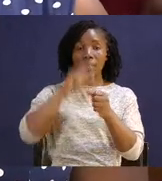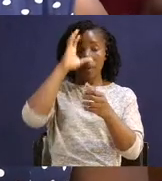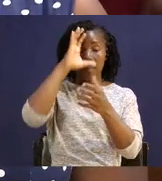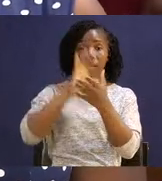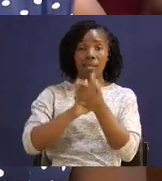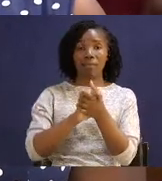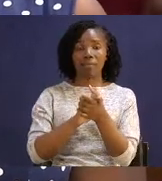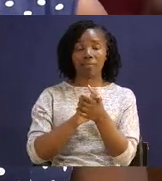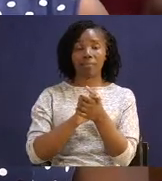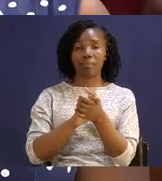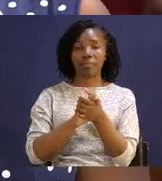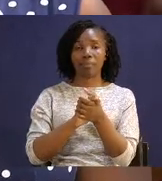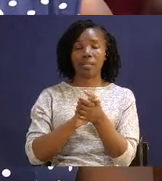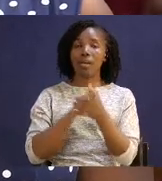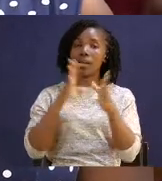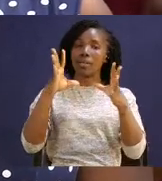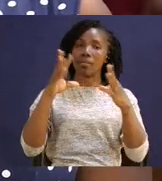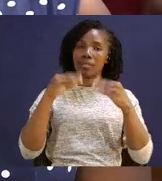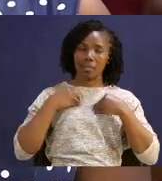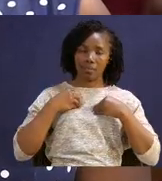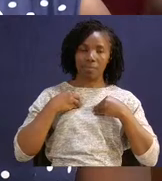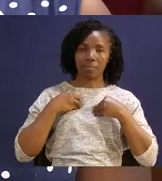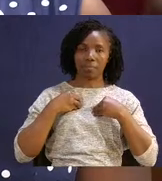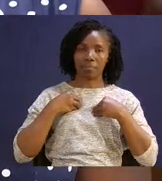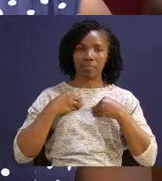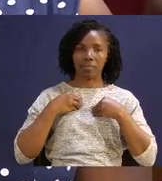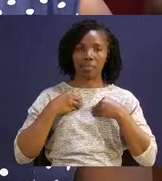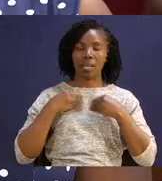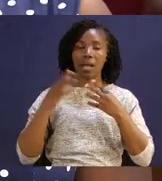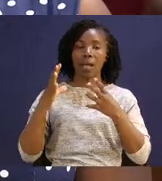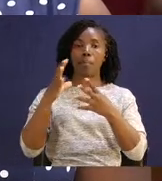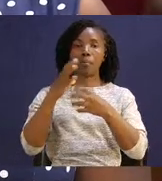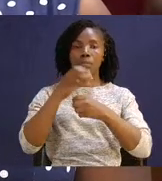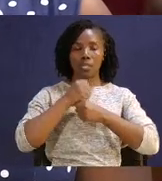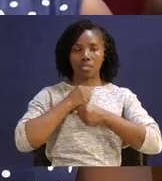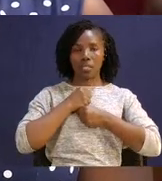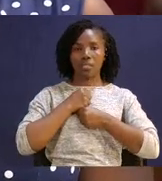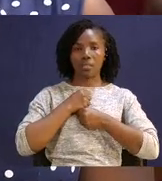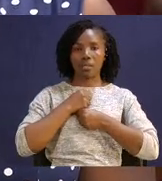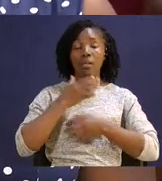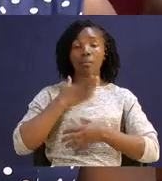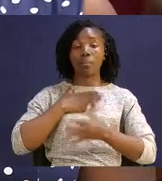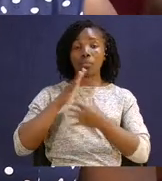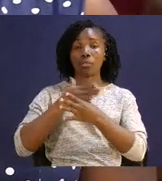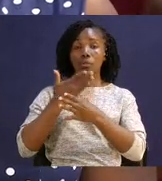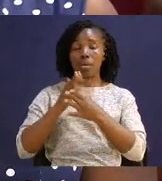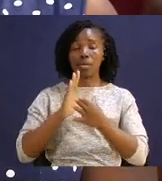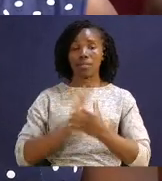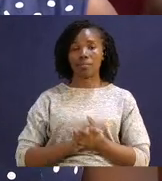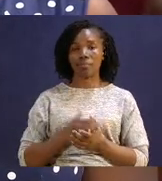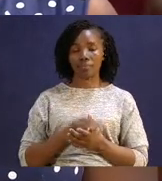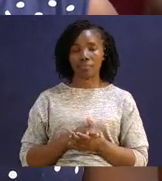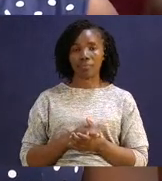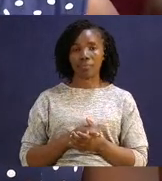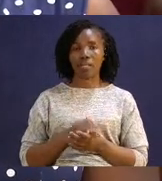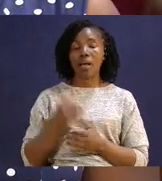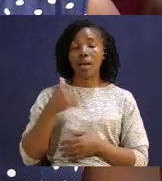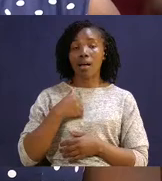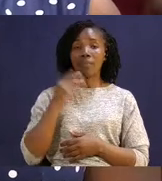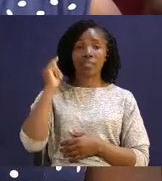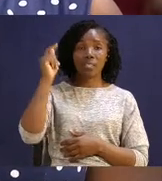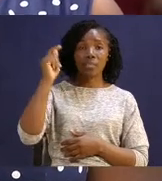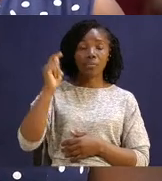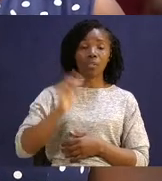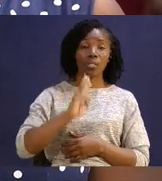it, I receive it. I possess it. It is my portion. And I'll have a